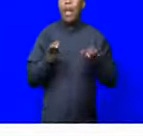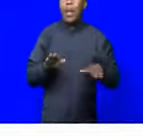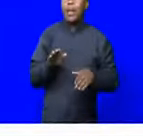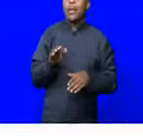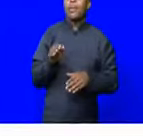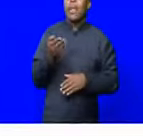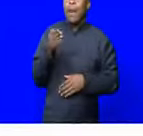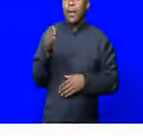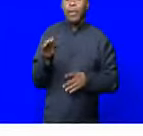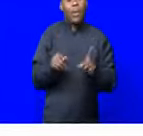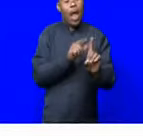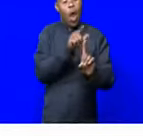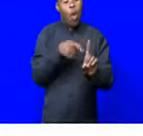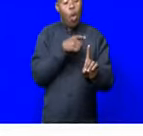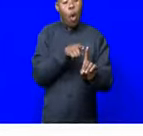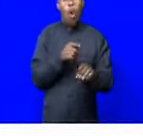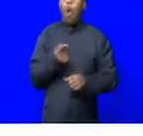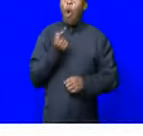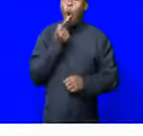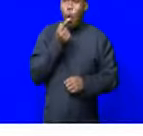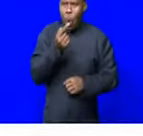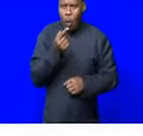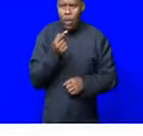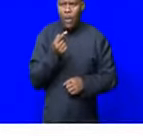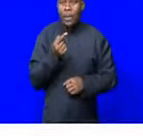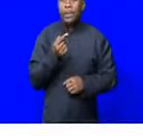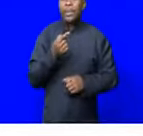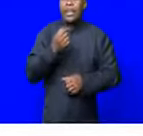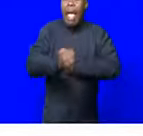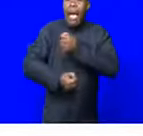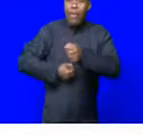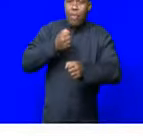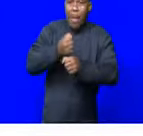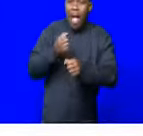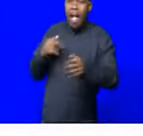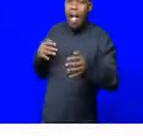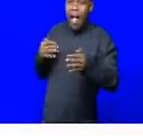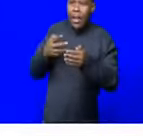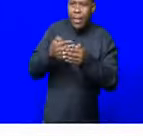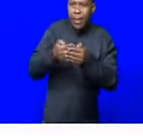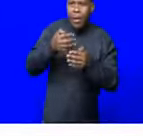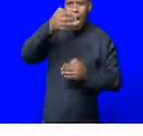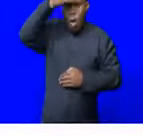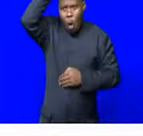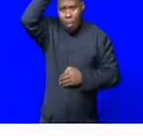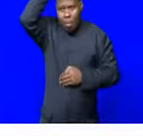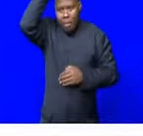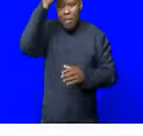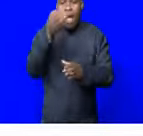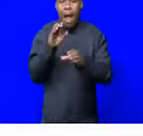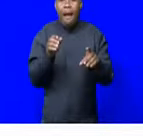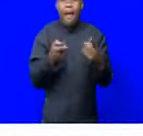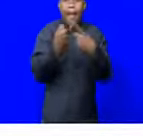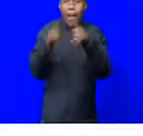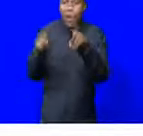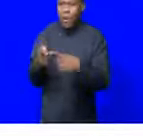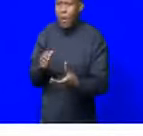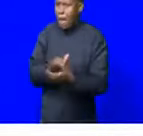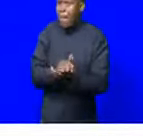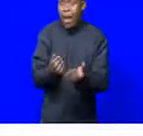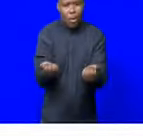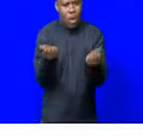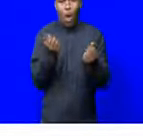to Eswatini, Simon Boyden, says over the years Her Majesty has made good relations with many countries.